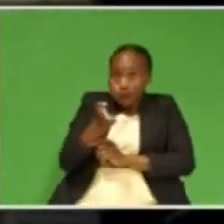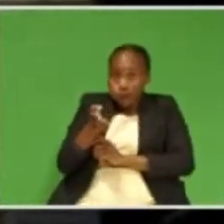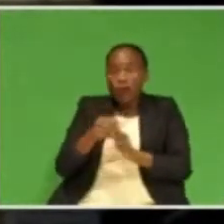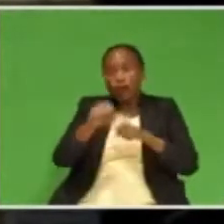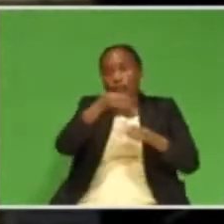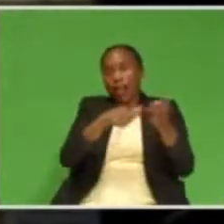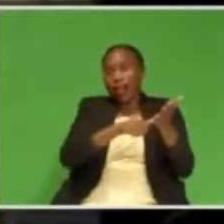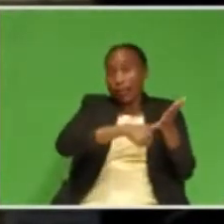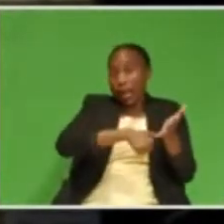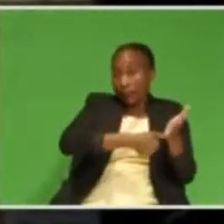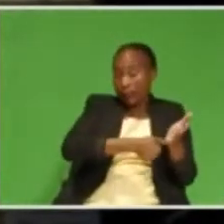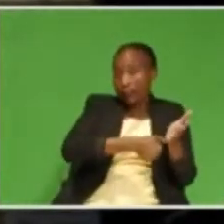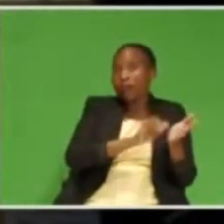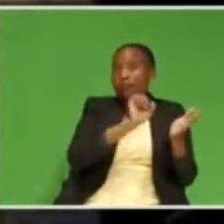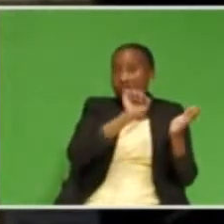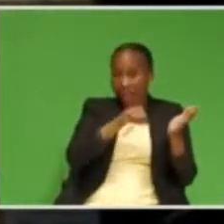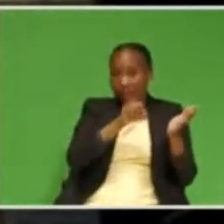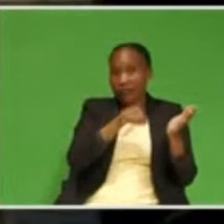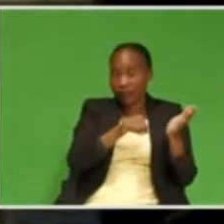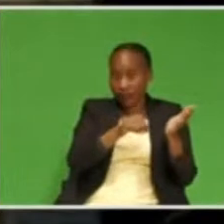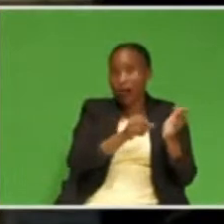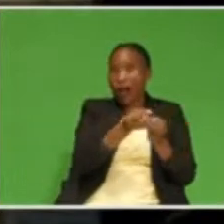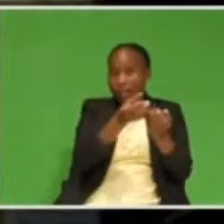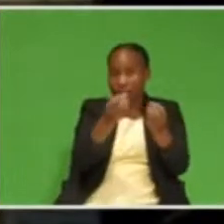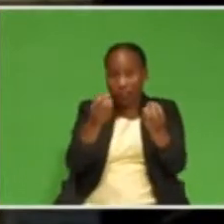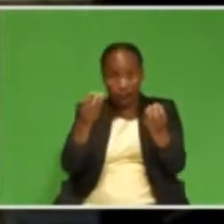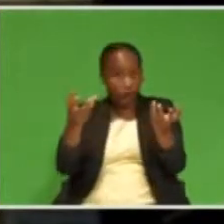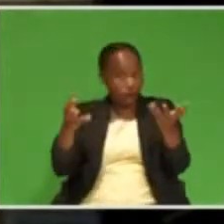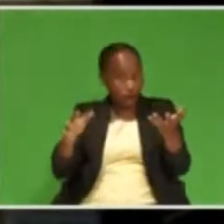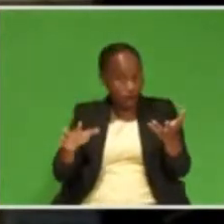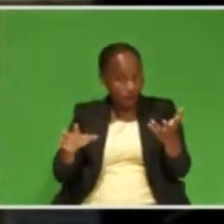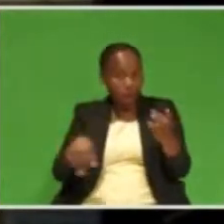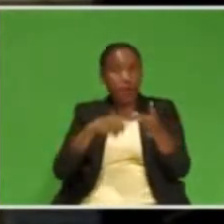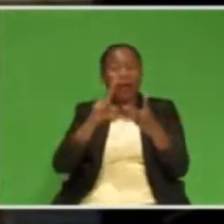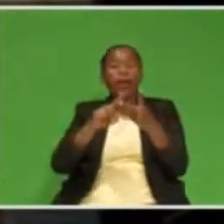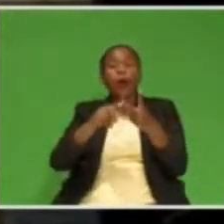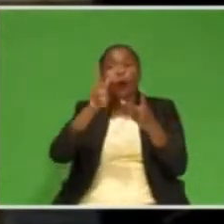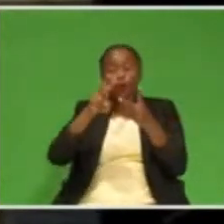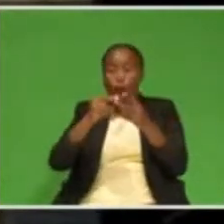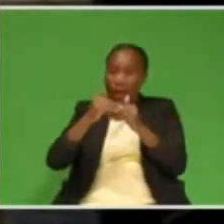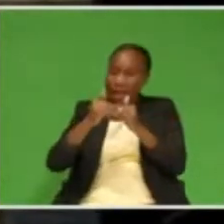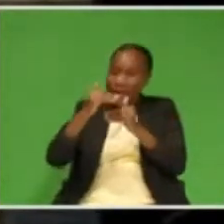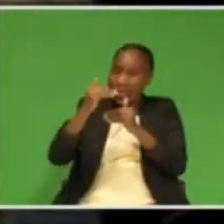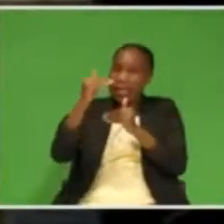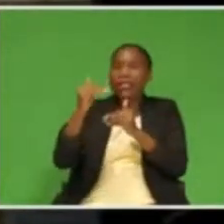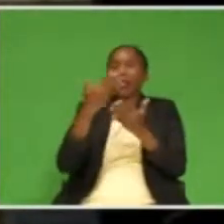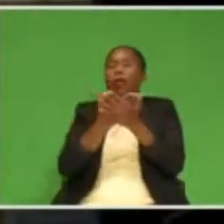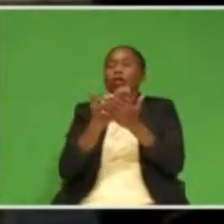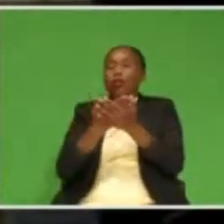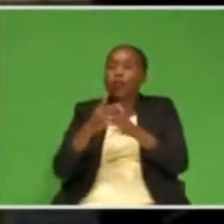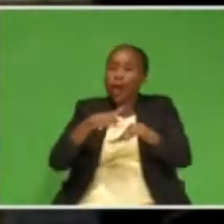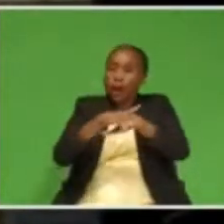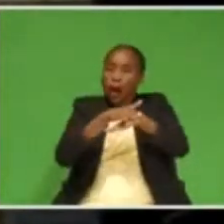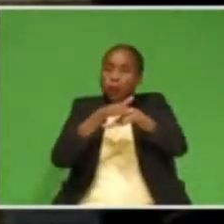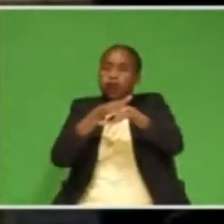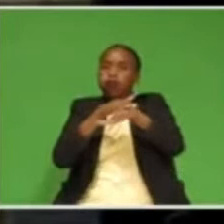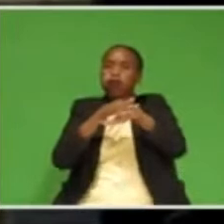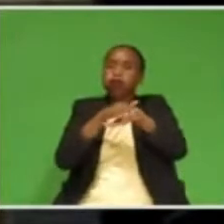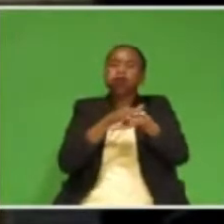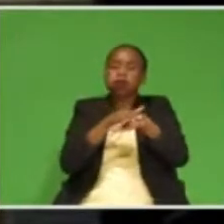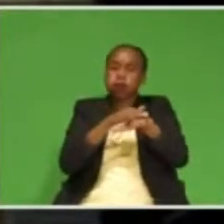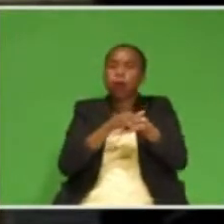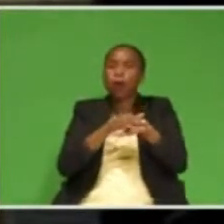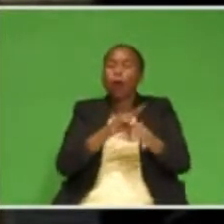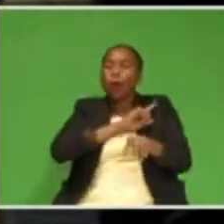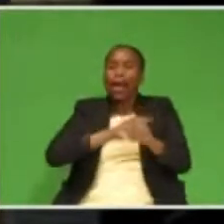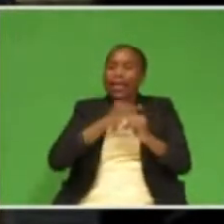yes, are provided and are even increased to cushion the poor against rising